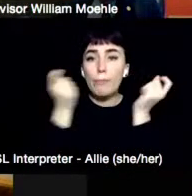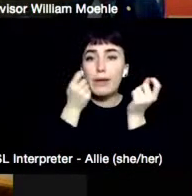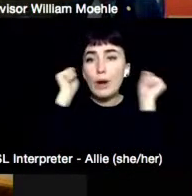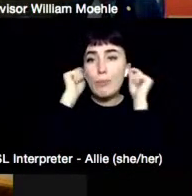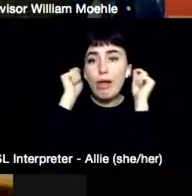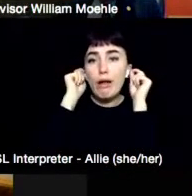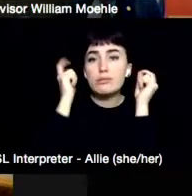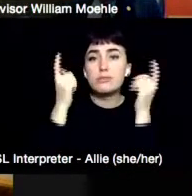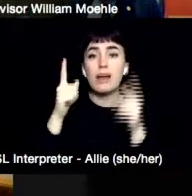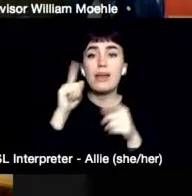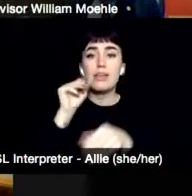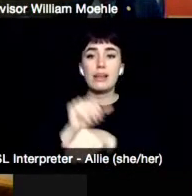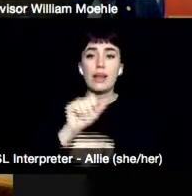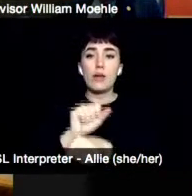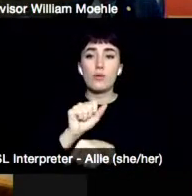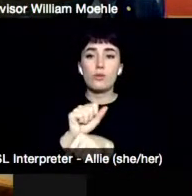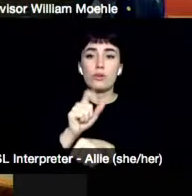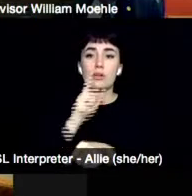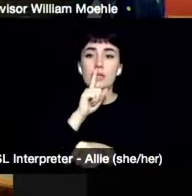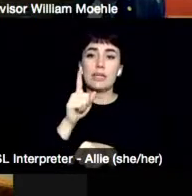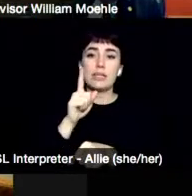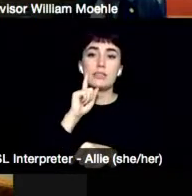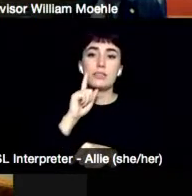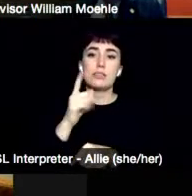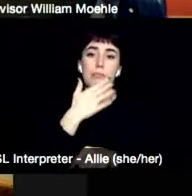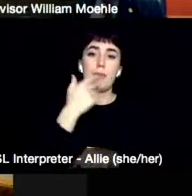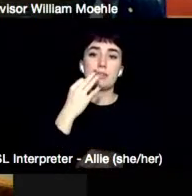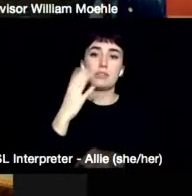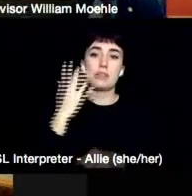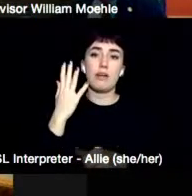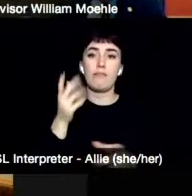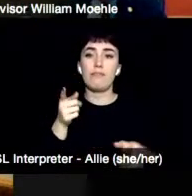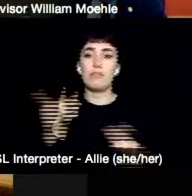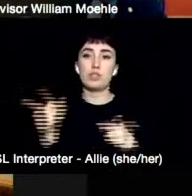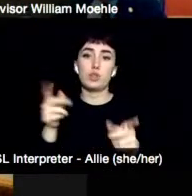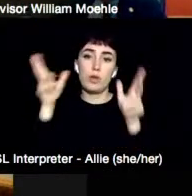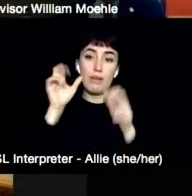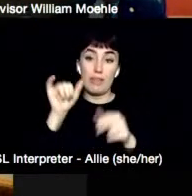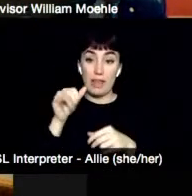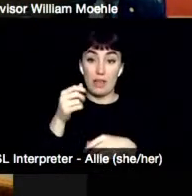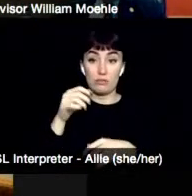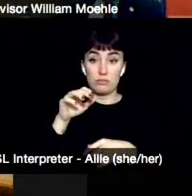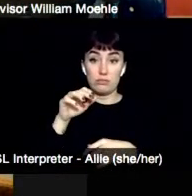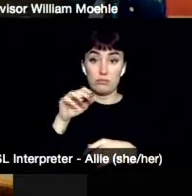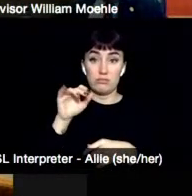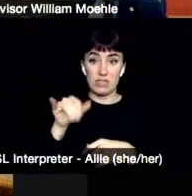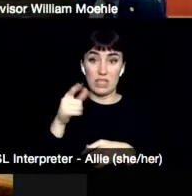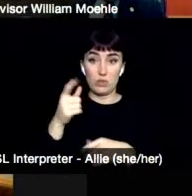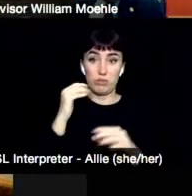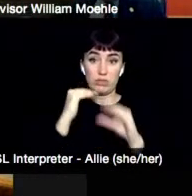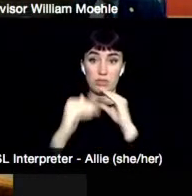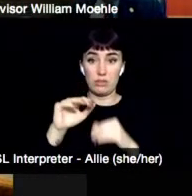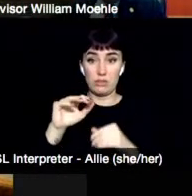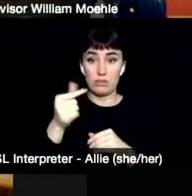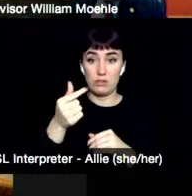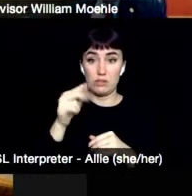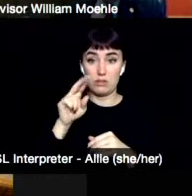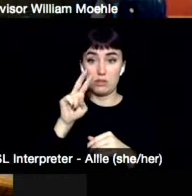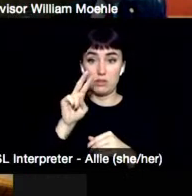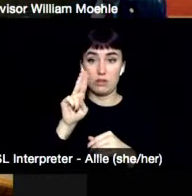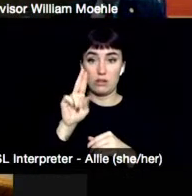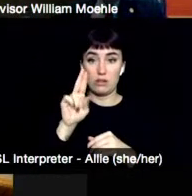night work is the lesser of two evils. That's what Mr. Raymond's email to Mr. Guyon's,